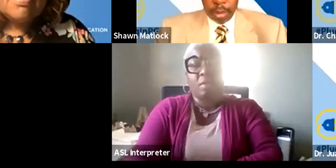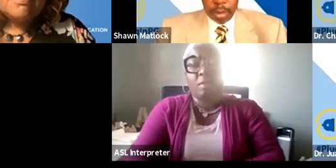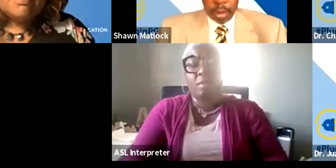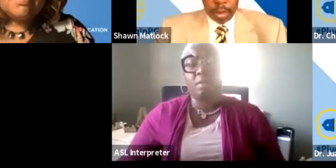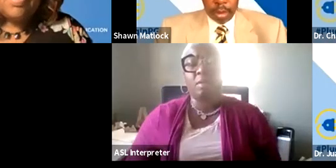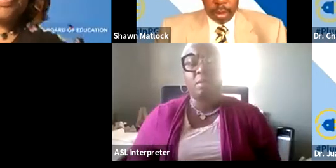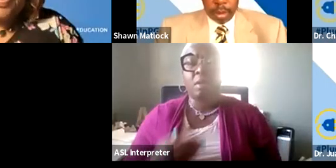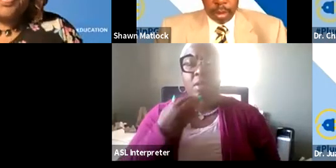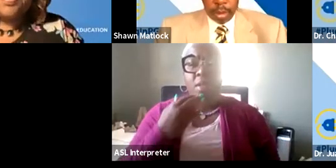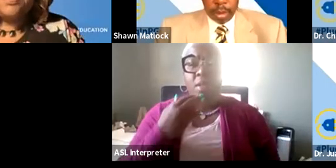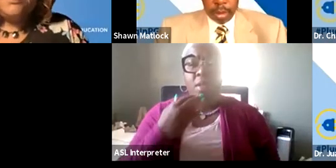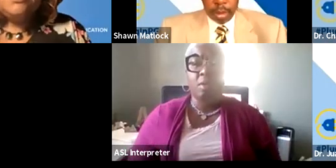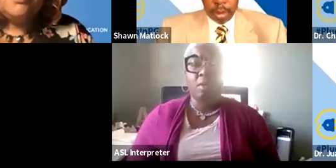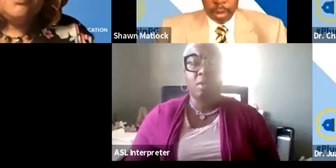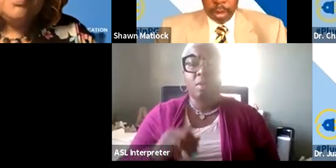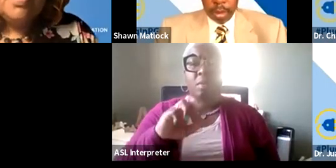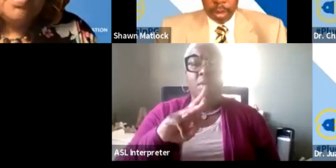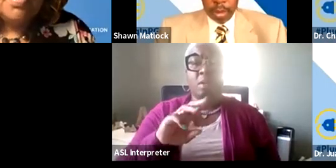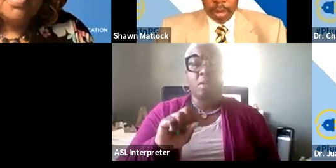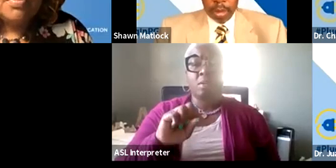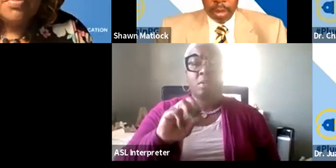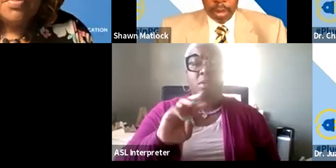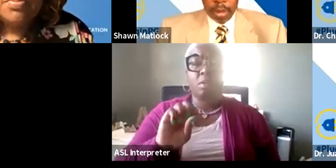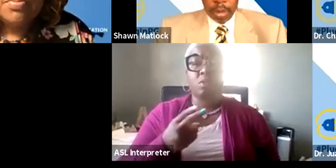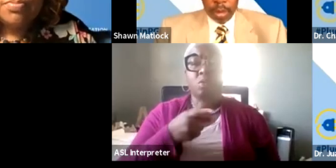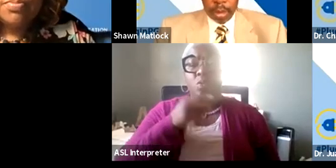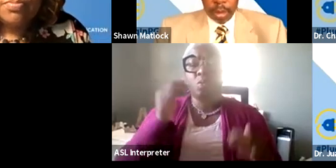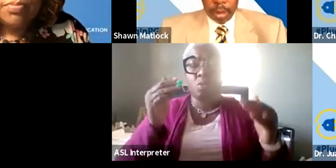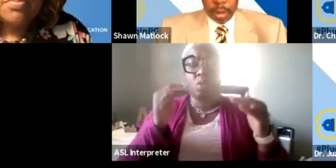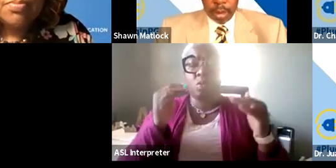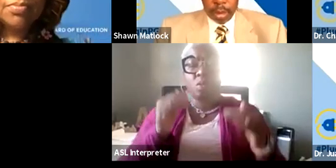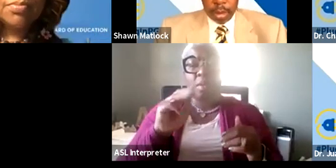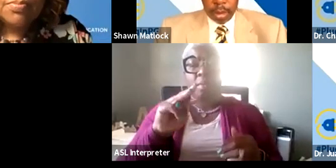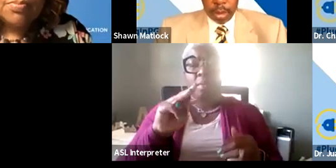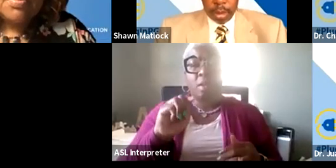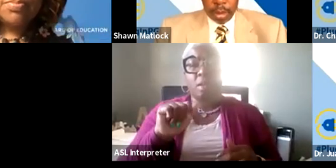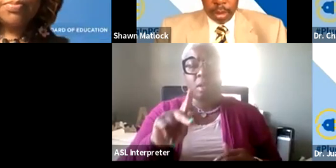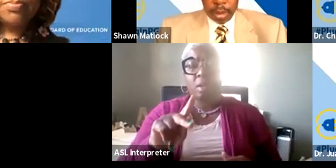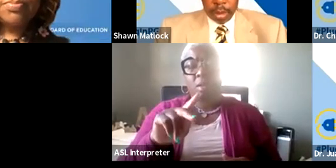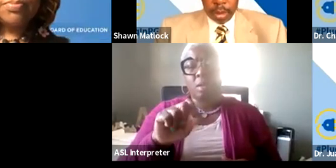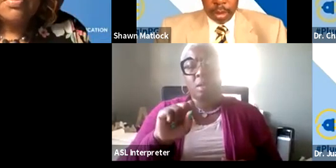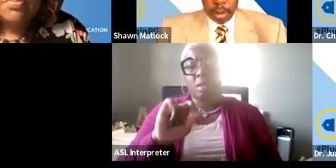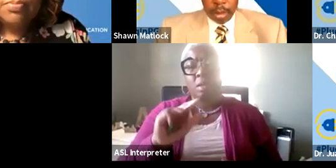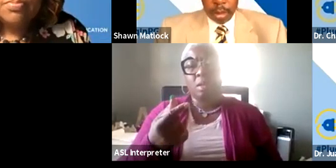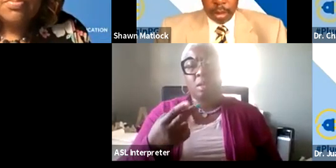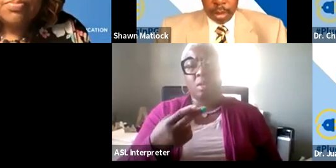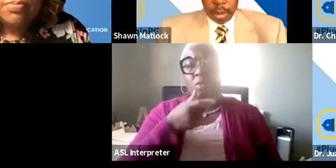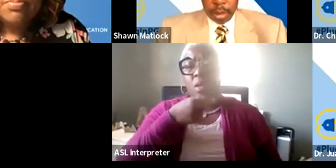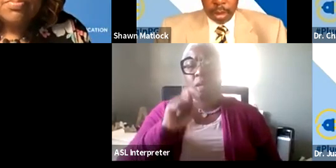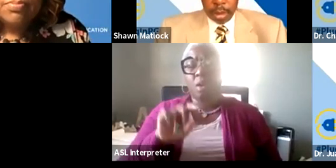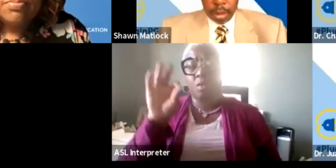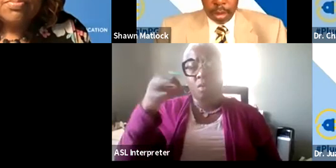you, Ms. Marsh. Who's next? I have Malik Sy, who will need a French